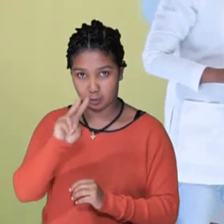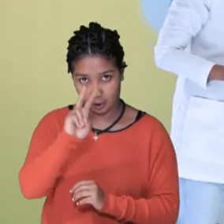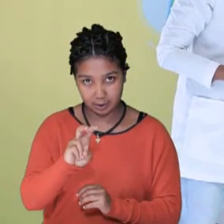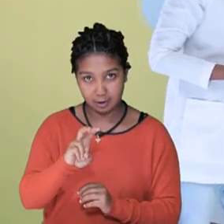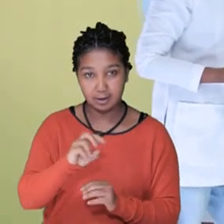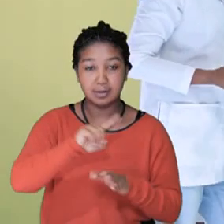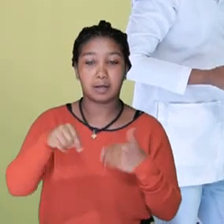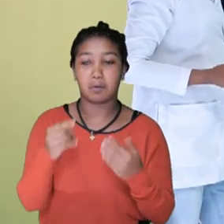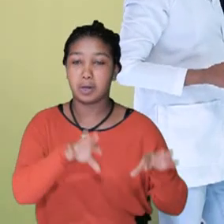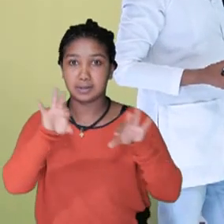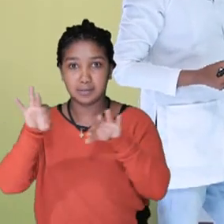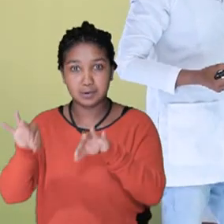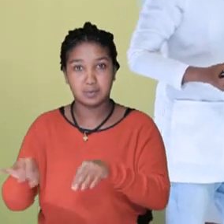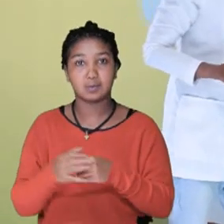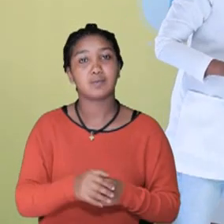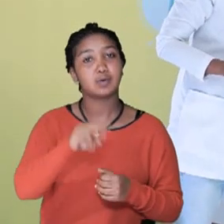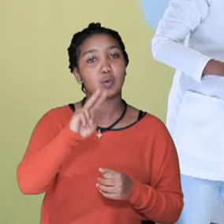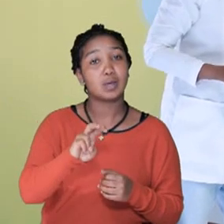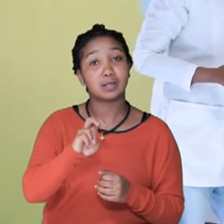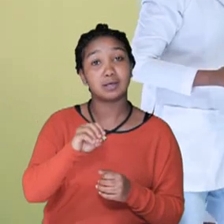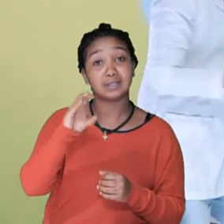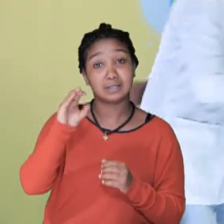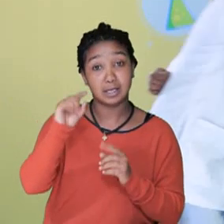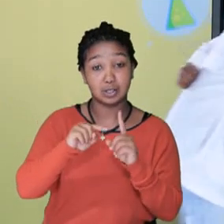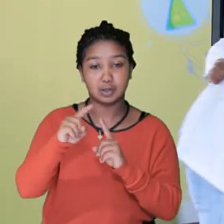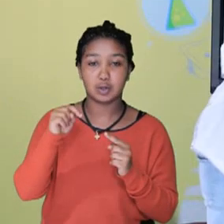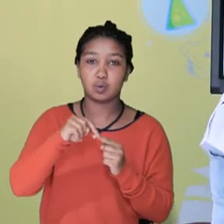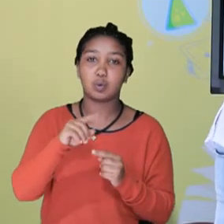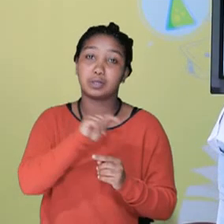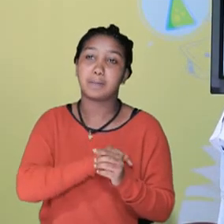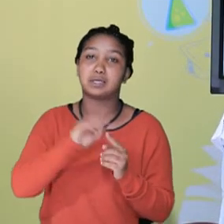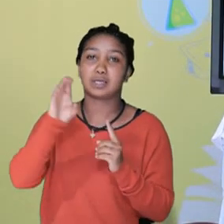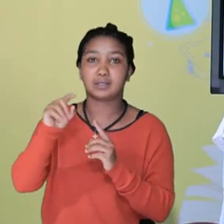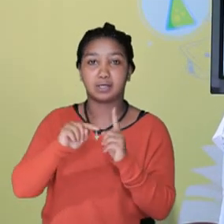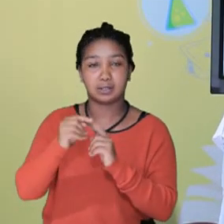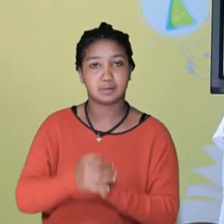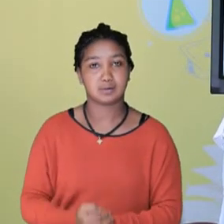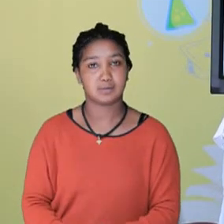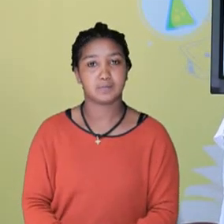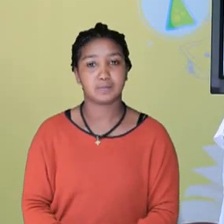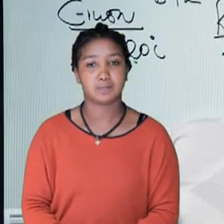we can substitute 20 Celsius into temperature in Celsius. 20